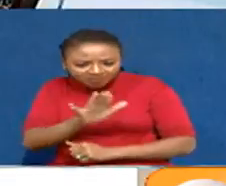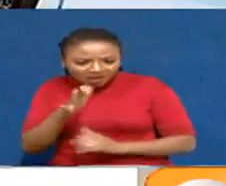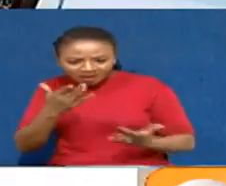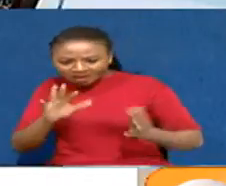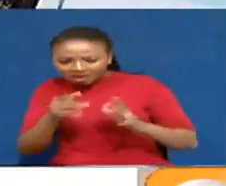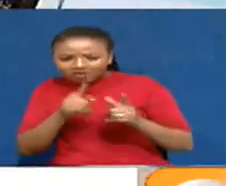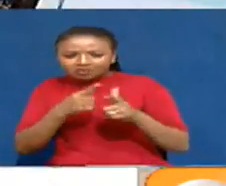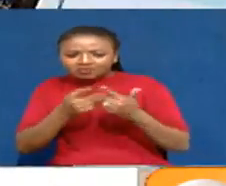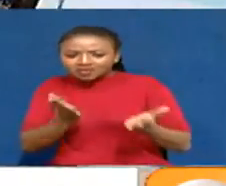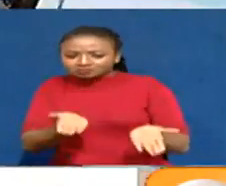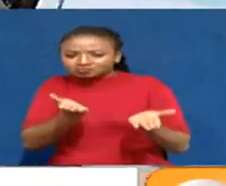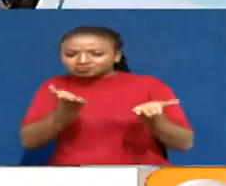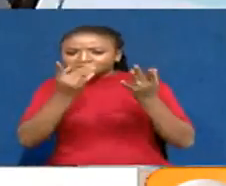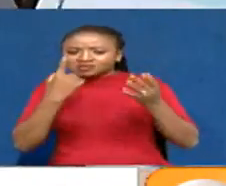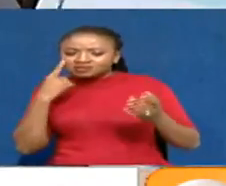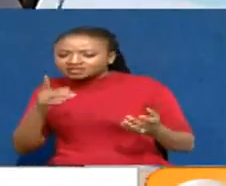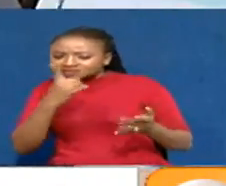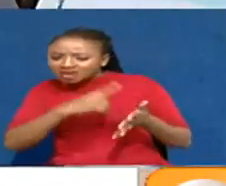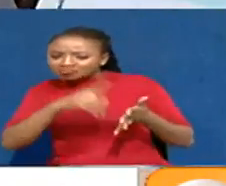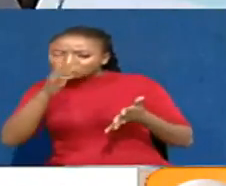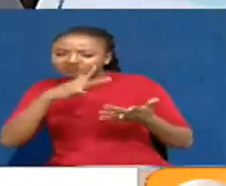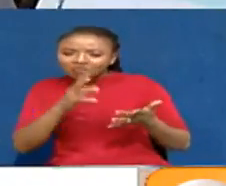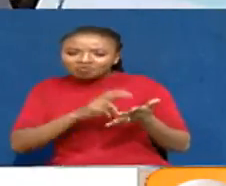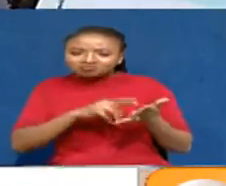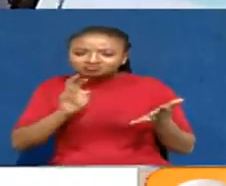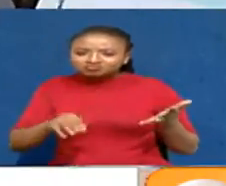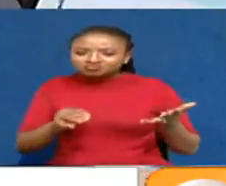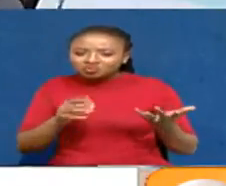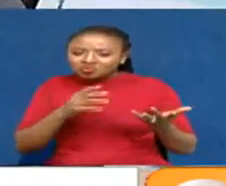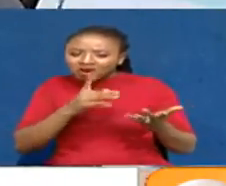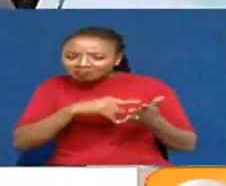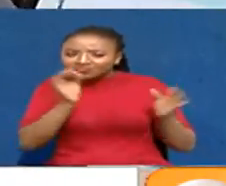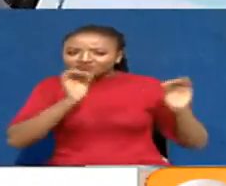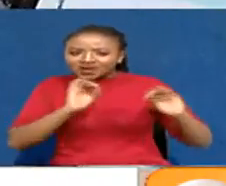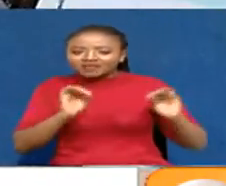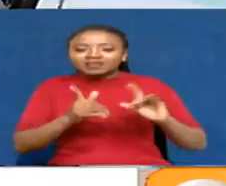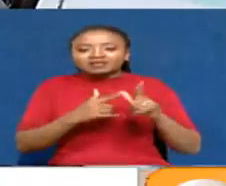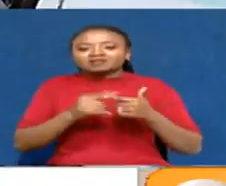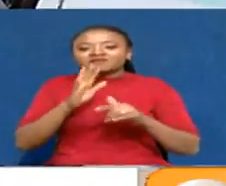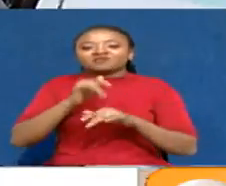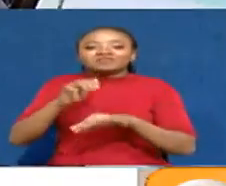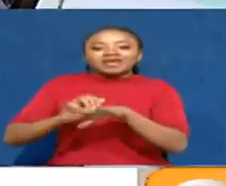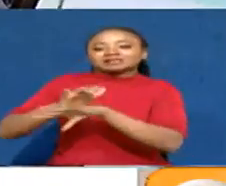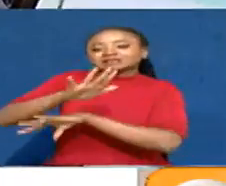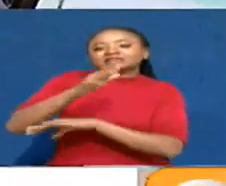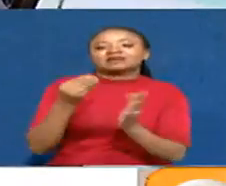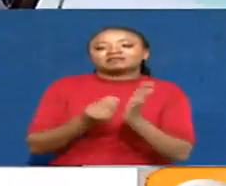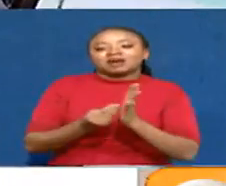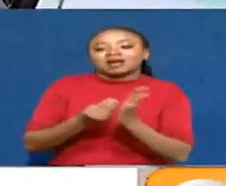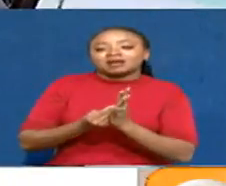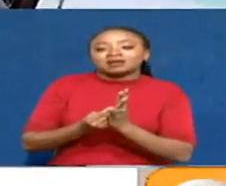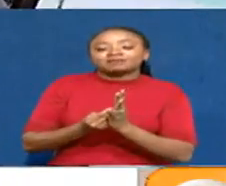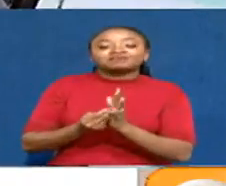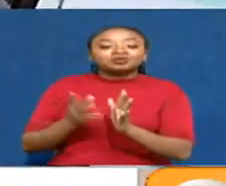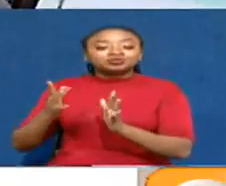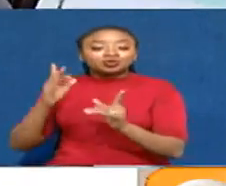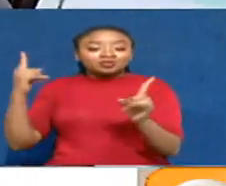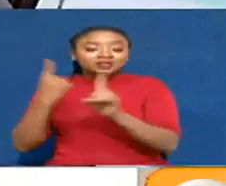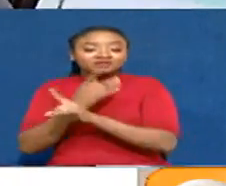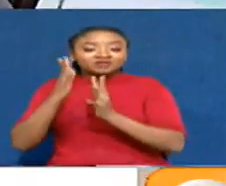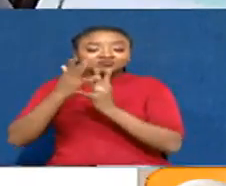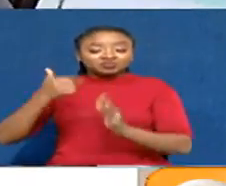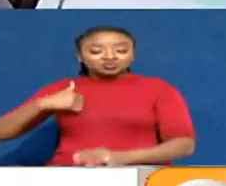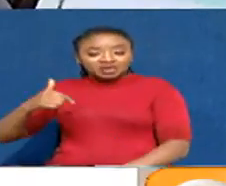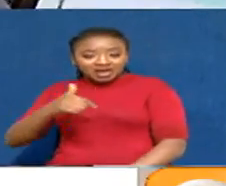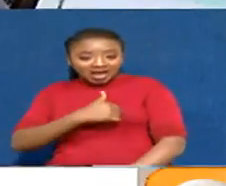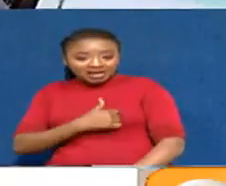say reject, approve, and then the next step, of course, is disburse. The difference between us and the rogue lenders is usually